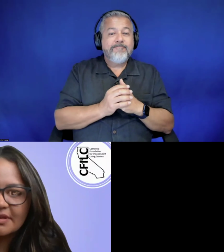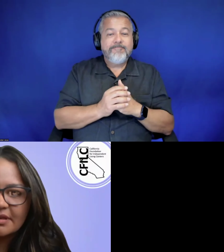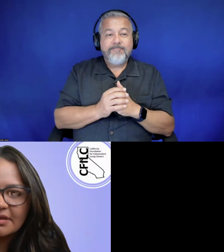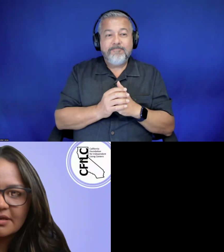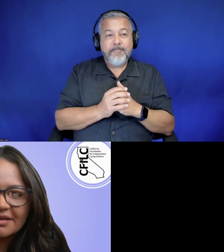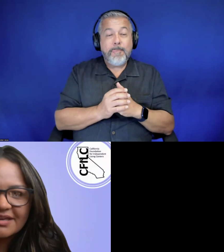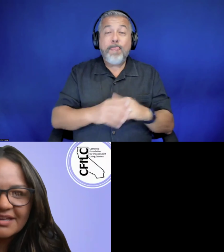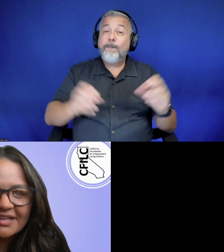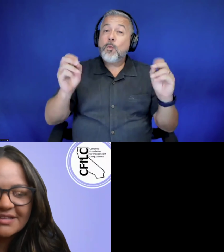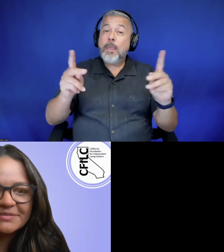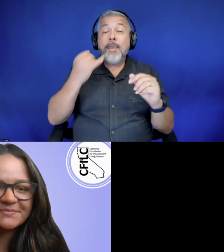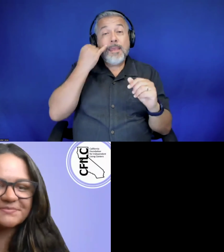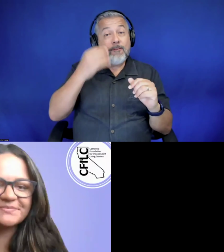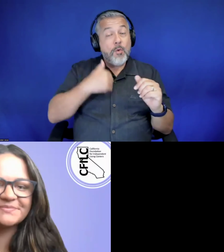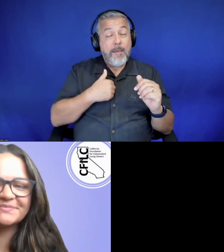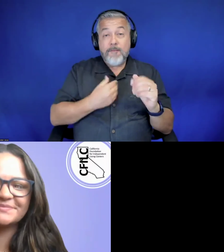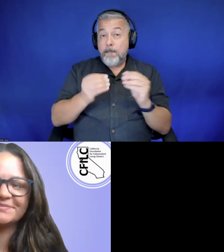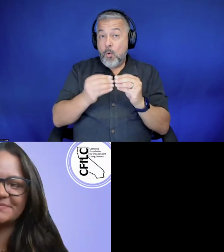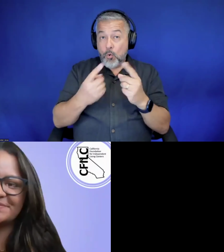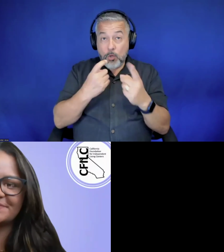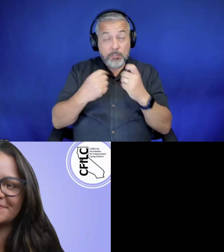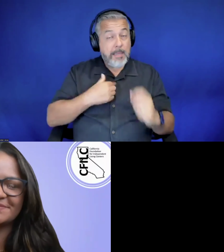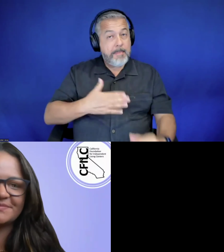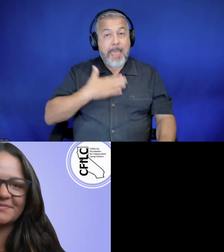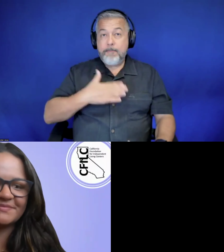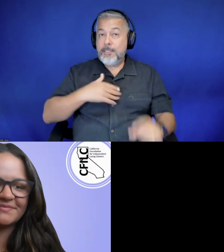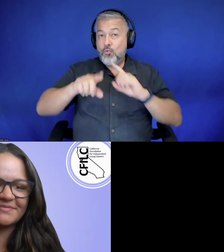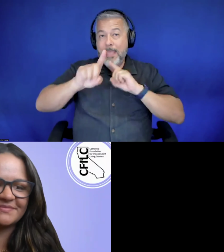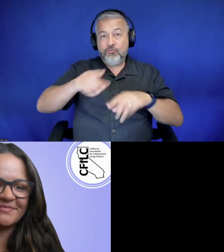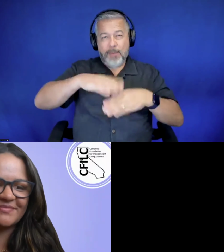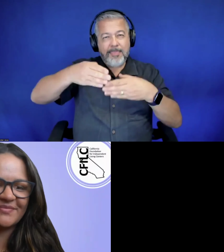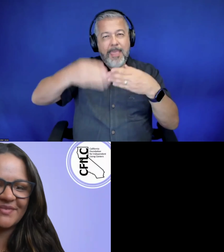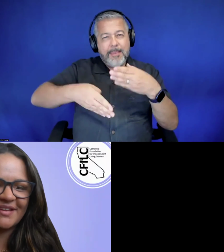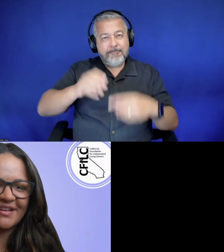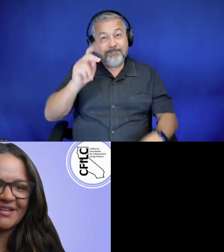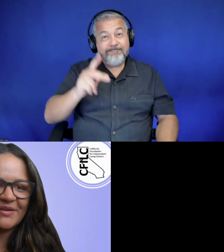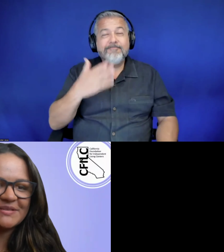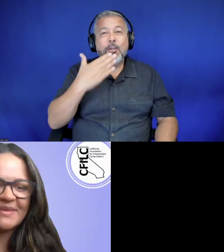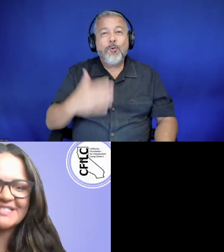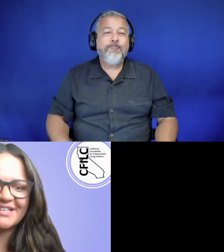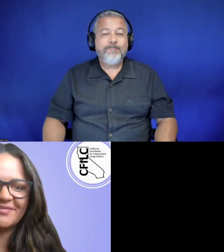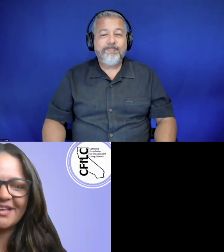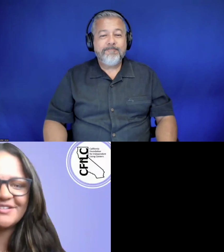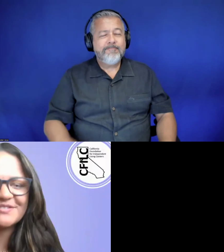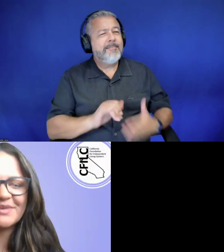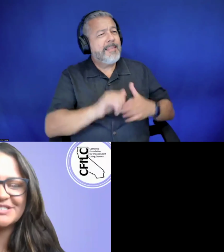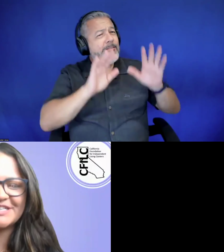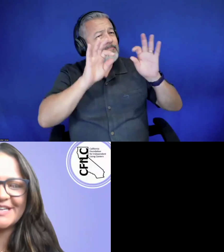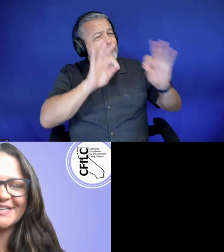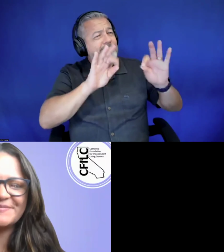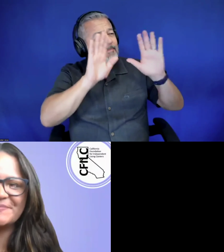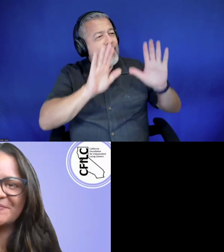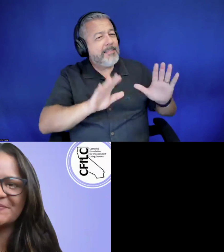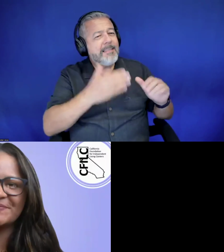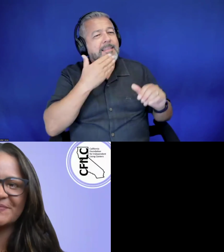All right, and then if you guys have any questions, I'm more than happy to answer at the end. Okay. That was amazing. Thank you so Thank you much,